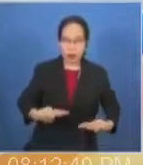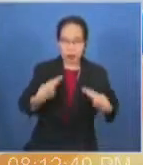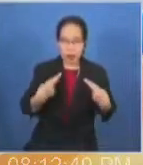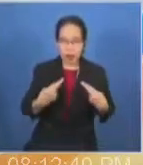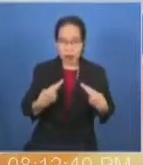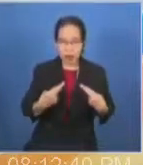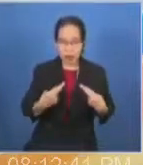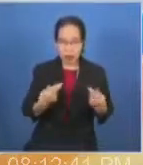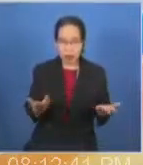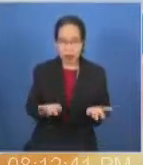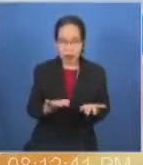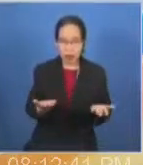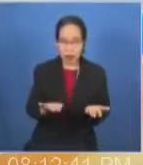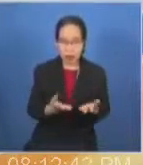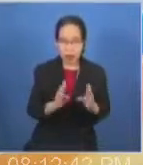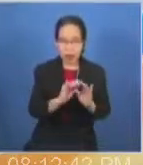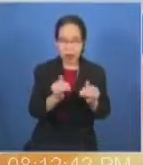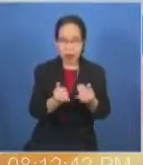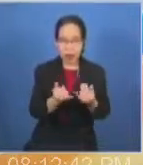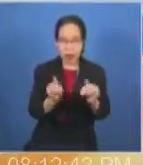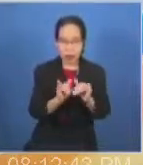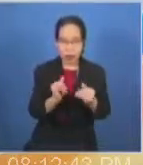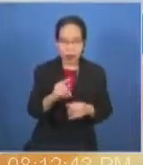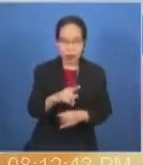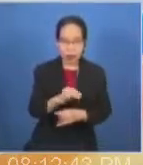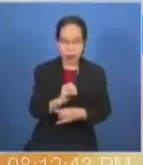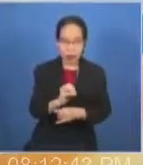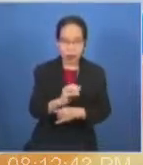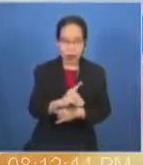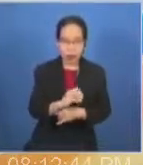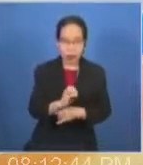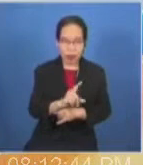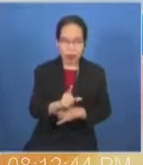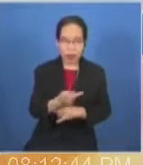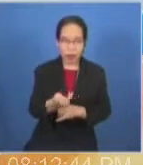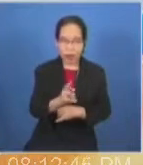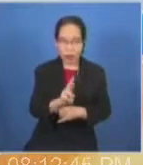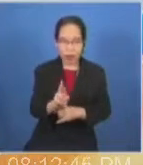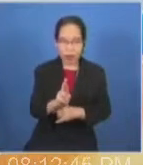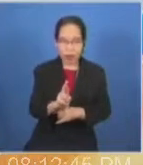the residents of Barangay Pio del Pilar.